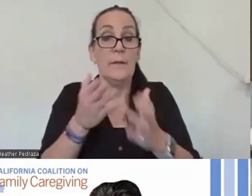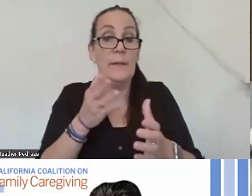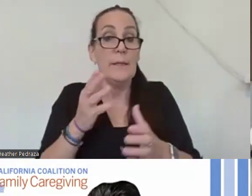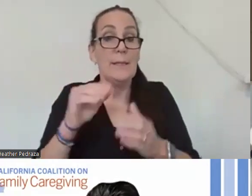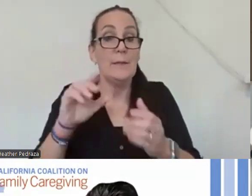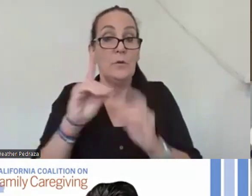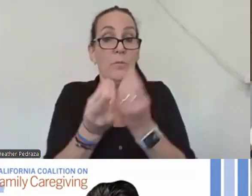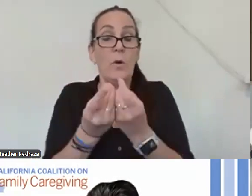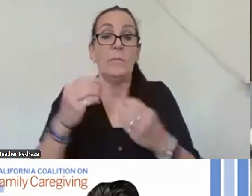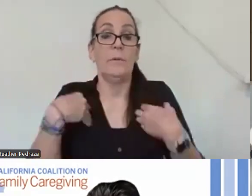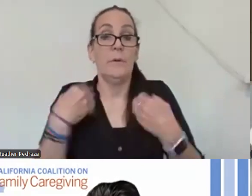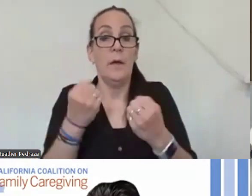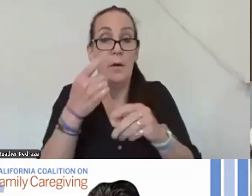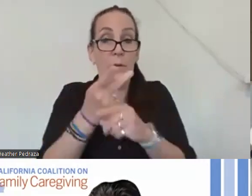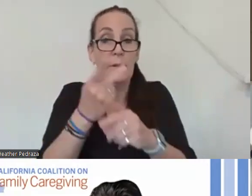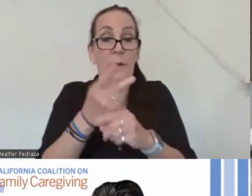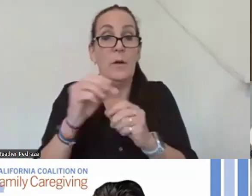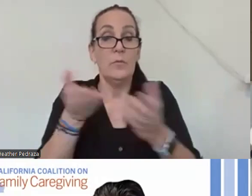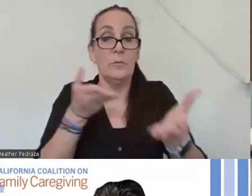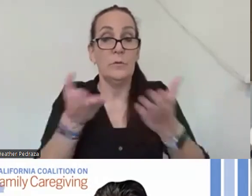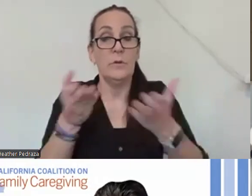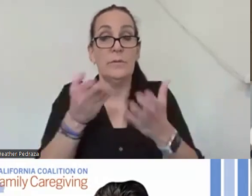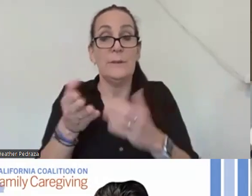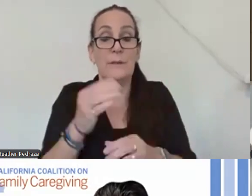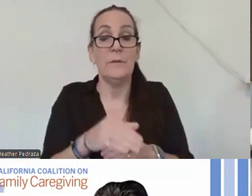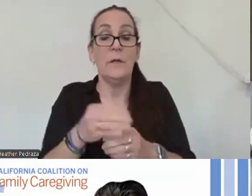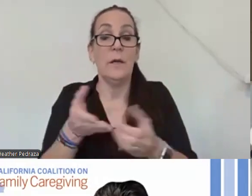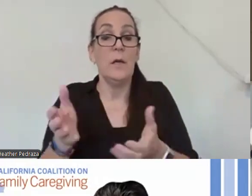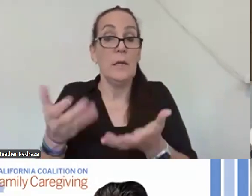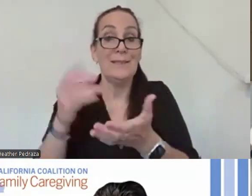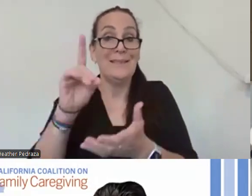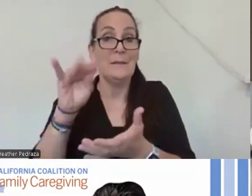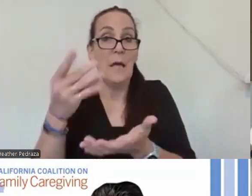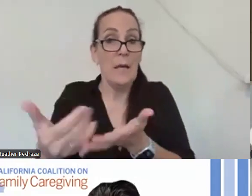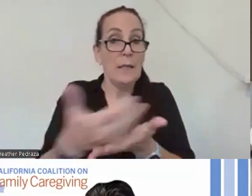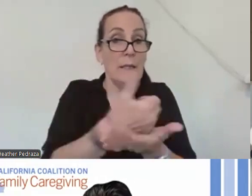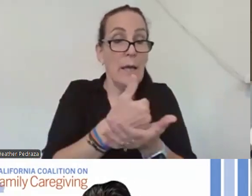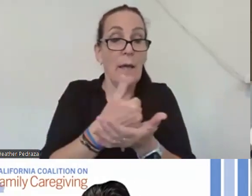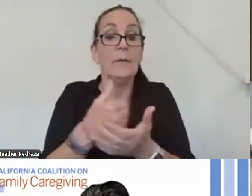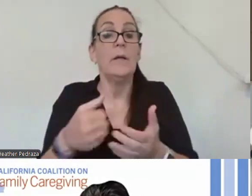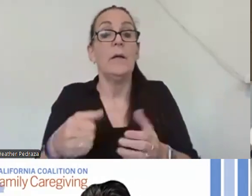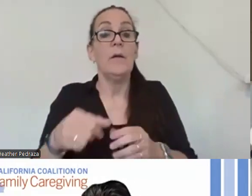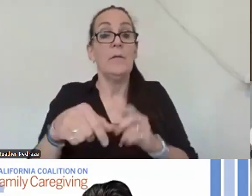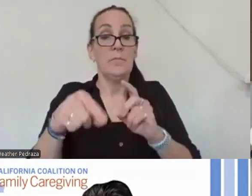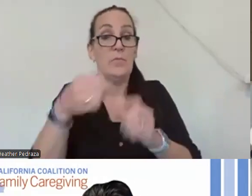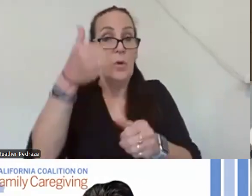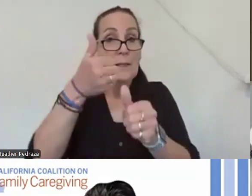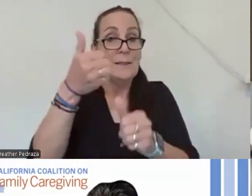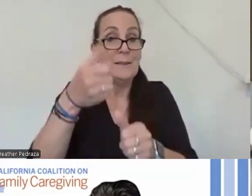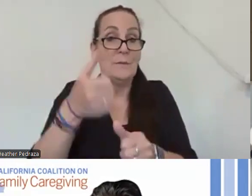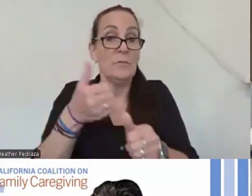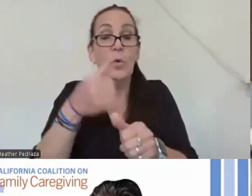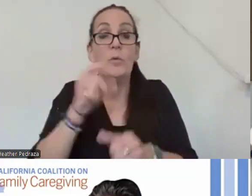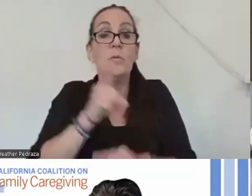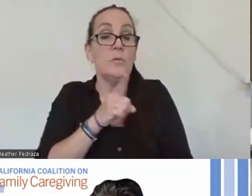need for services in each county / provider, and analyzing the level of met and unmet